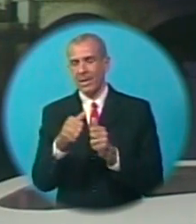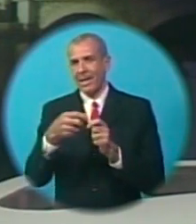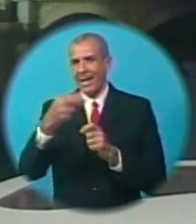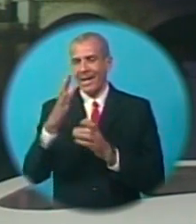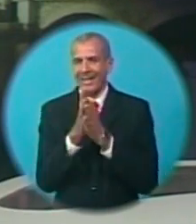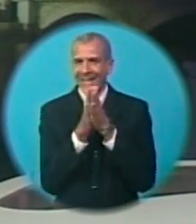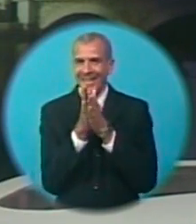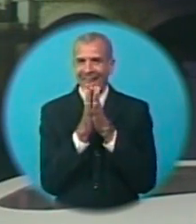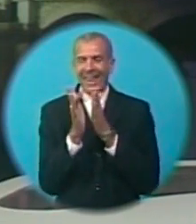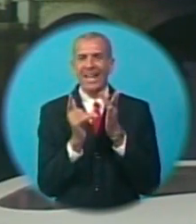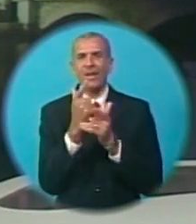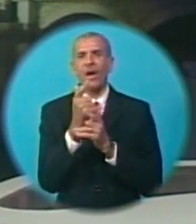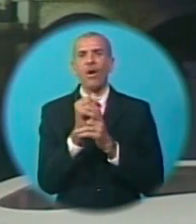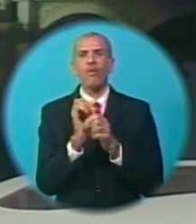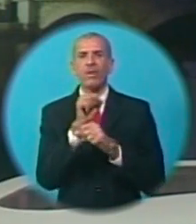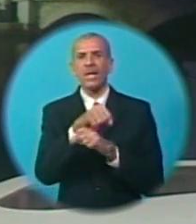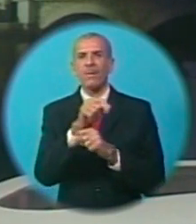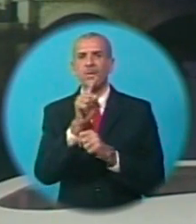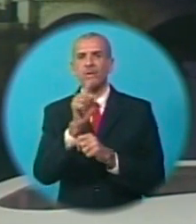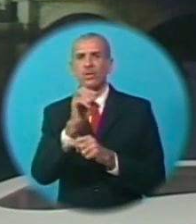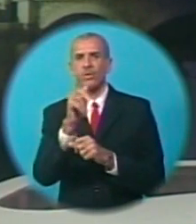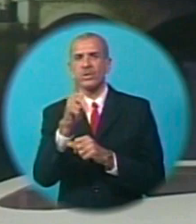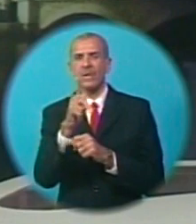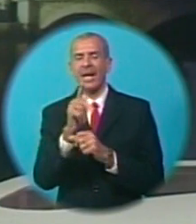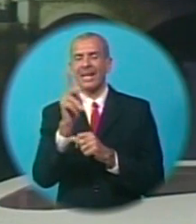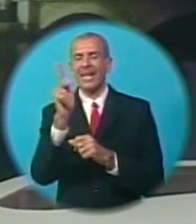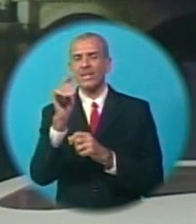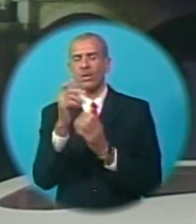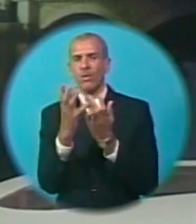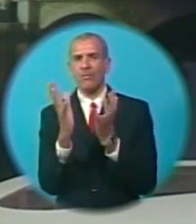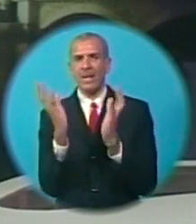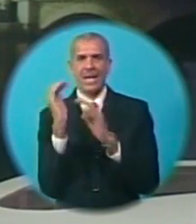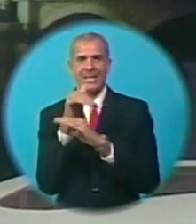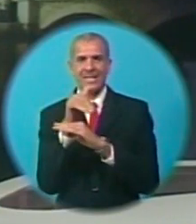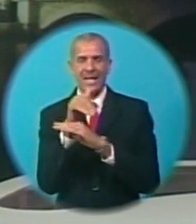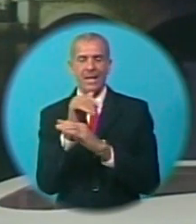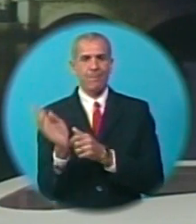defeated the St. Lucia Zooks by 25 runs at Keynes Nova last night. Batting first, the